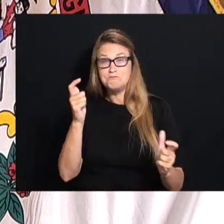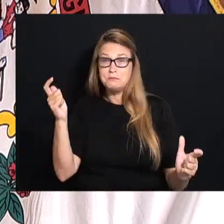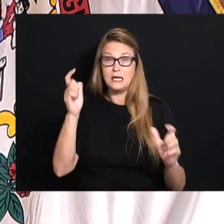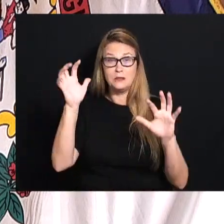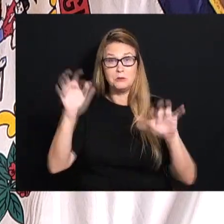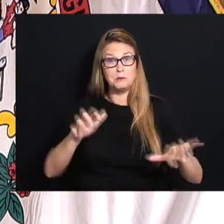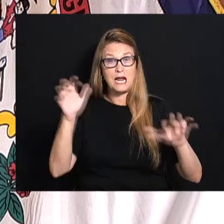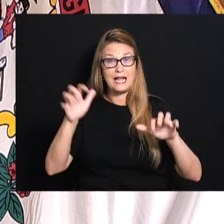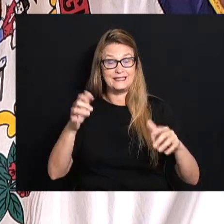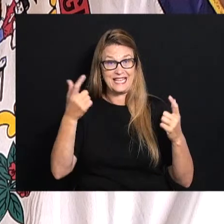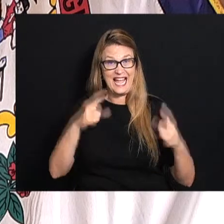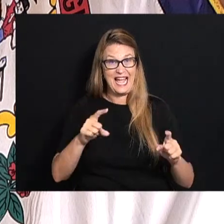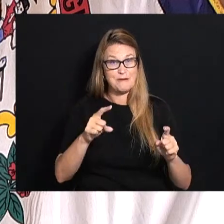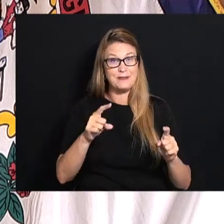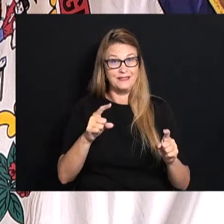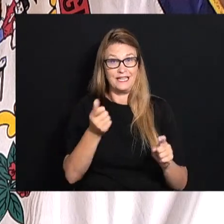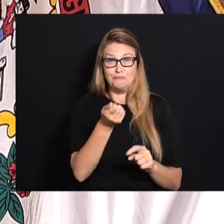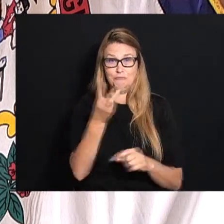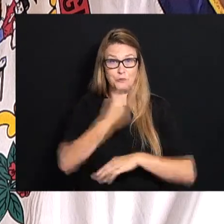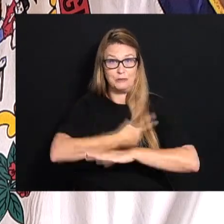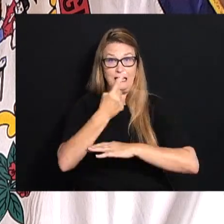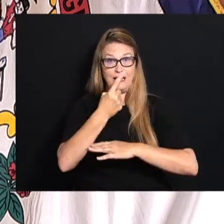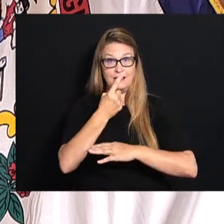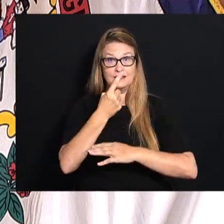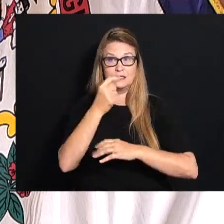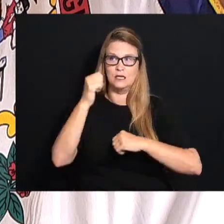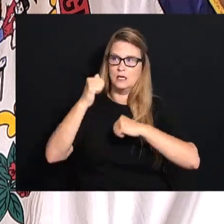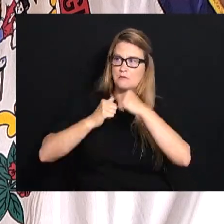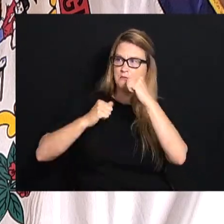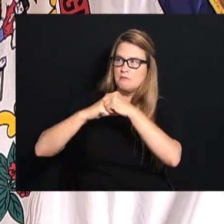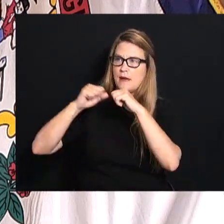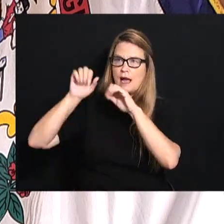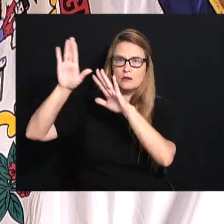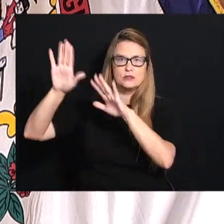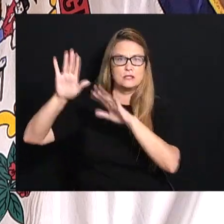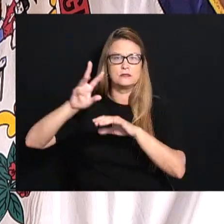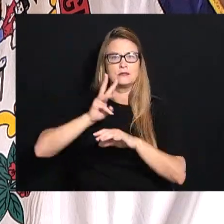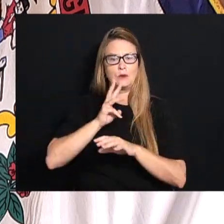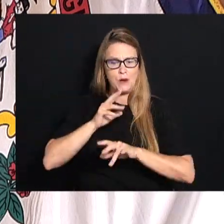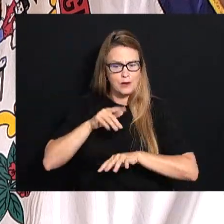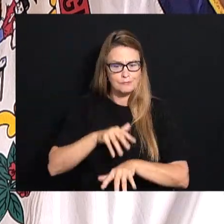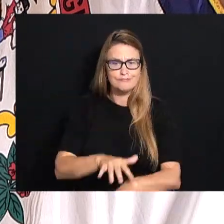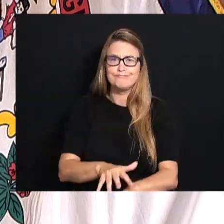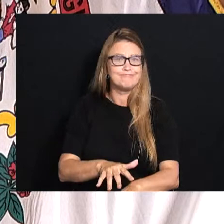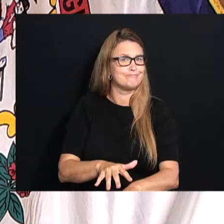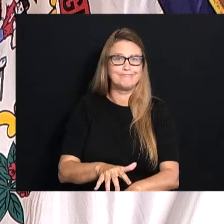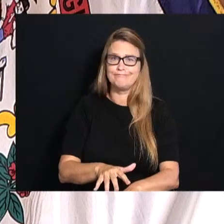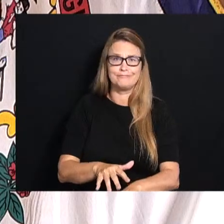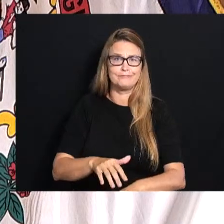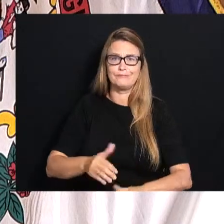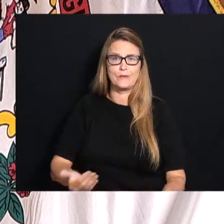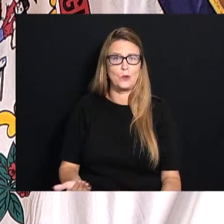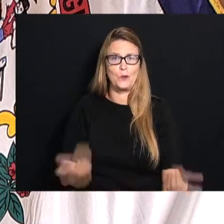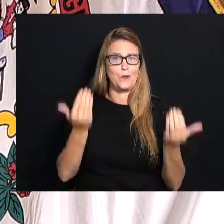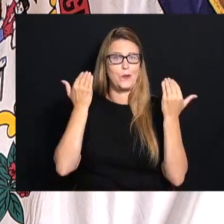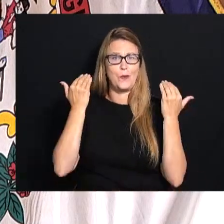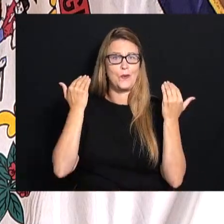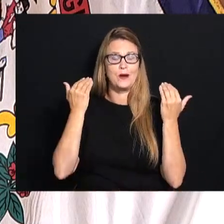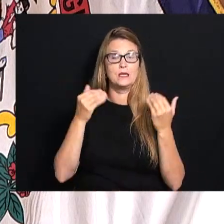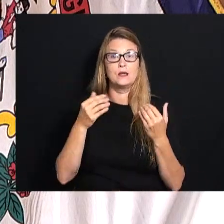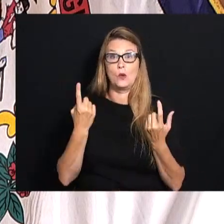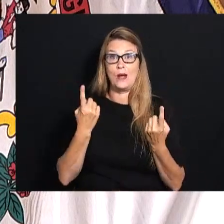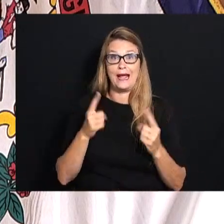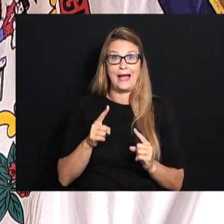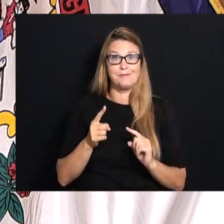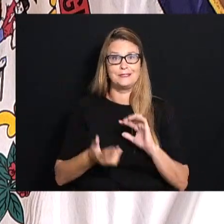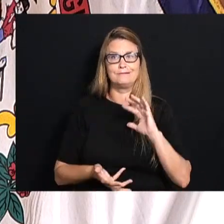of time, and our mountains and our streams just couldn't handle it. And so all of a sudden you have